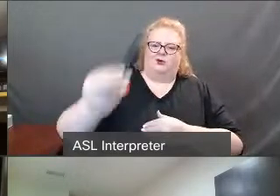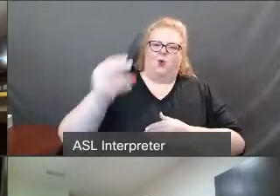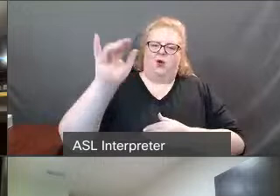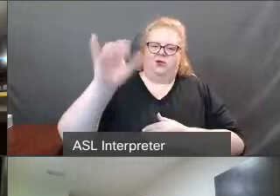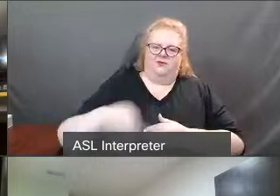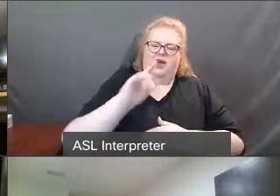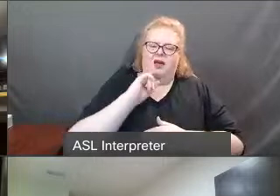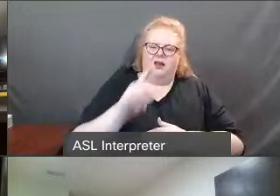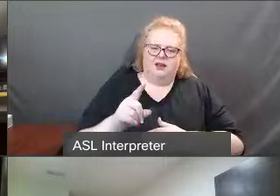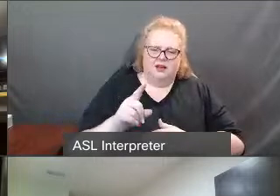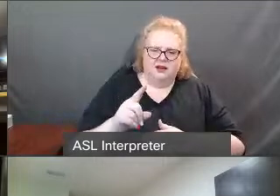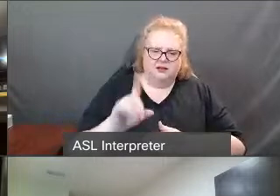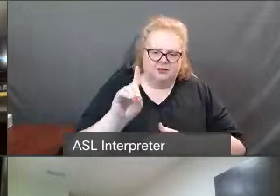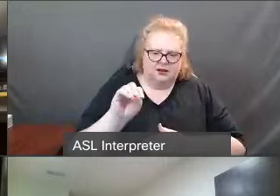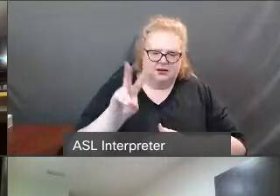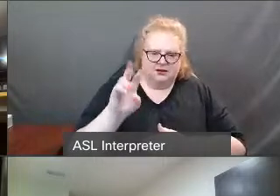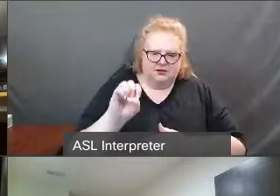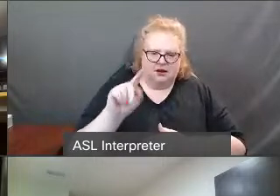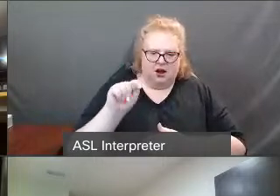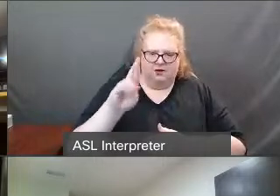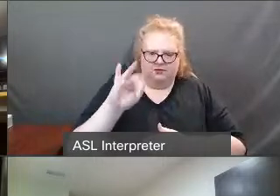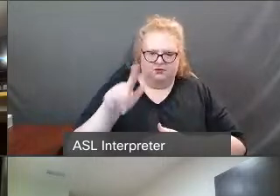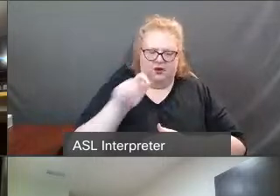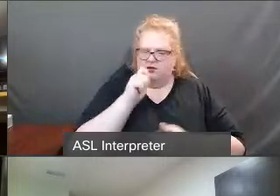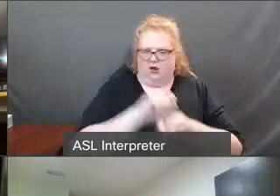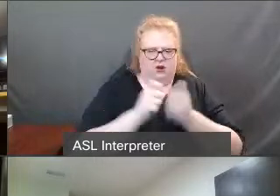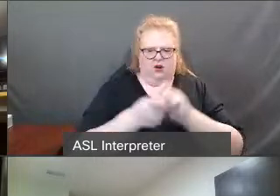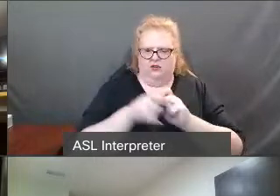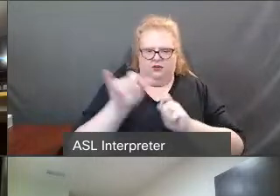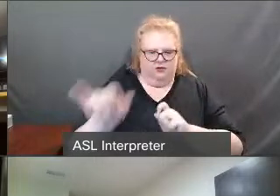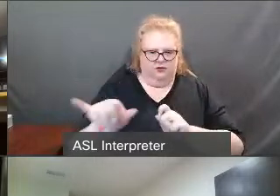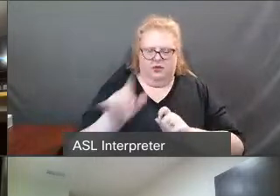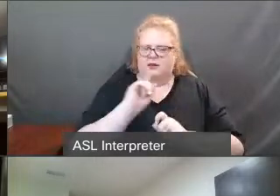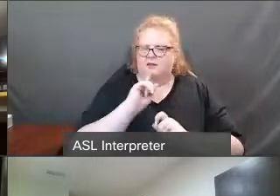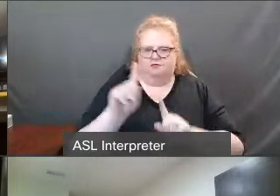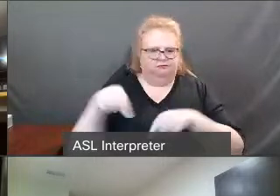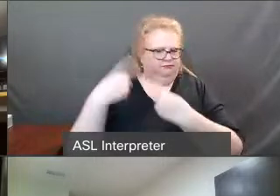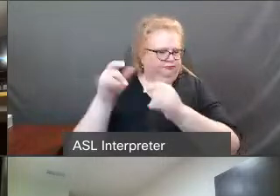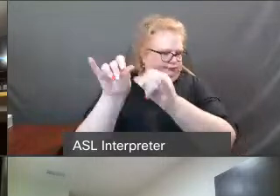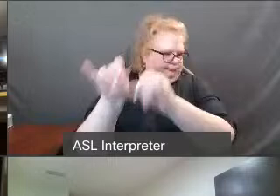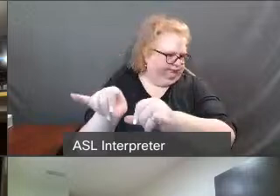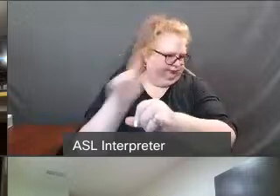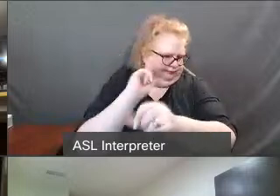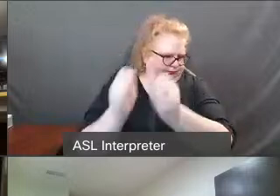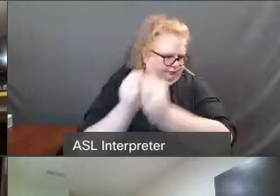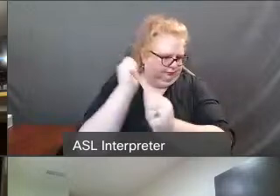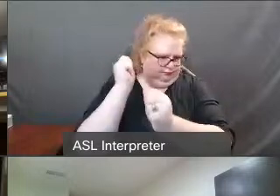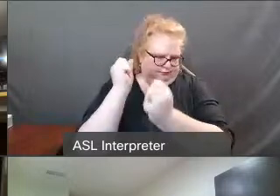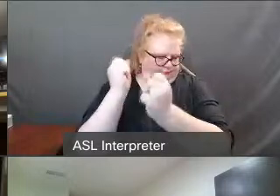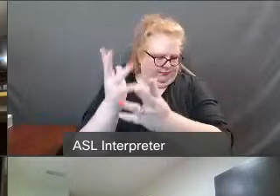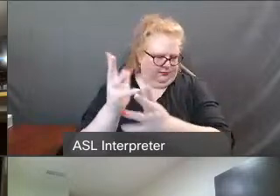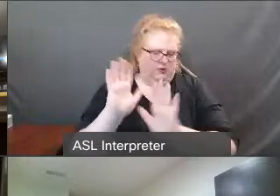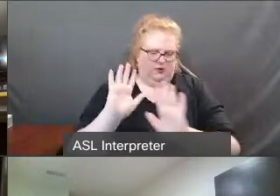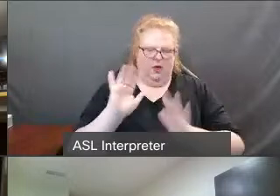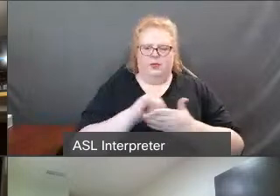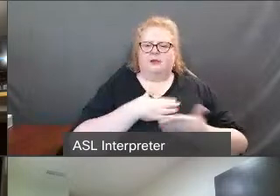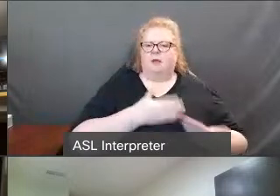industrial. Okay, right. And you're not changing the use along there. know. It's been industrial for the most part, so. Okay. And that's my